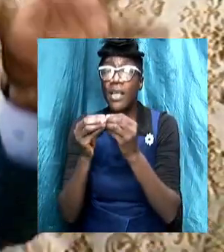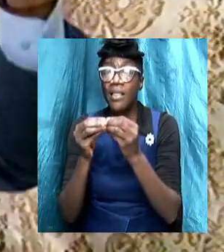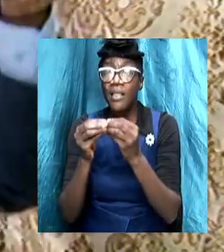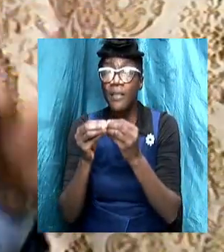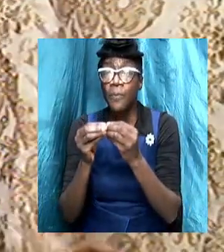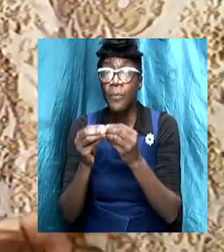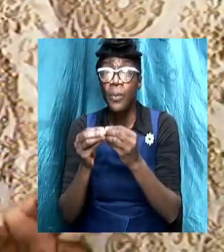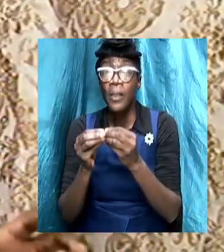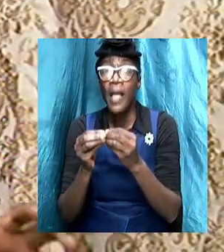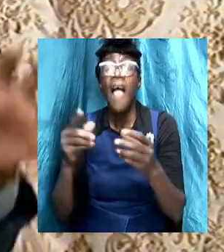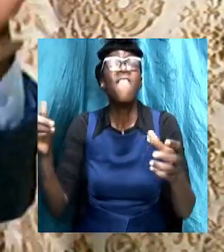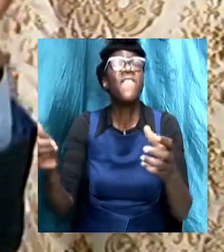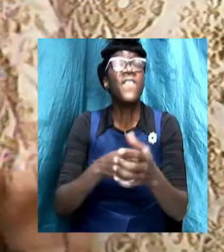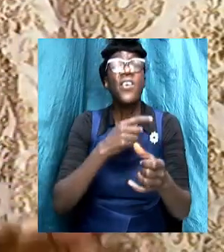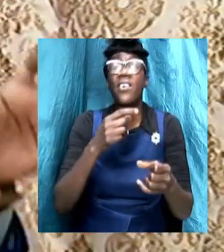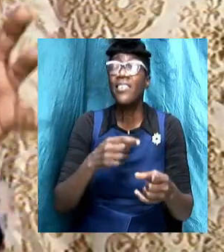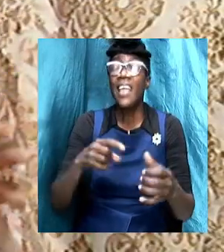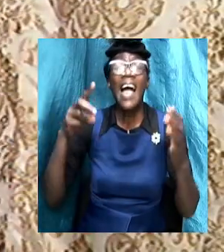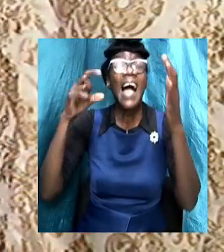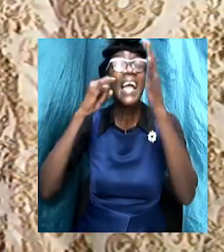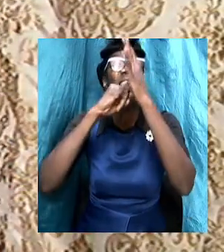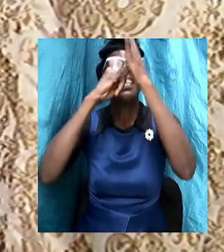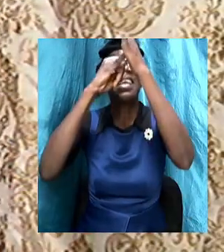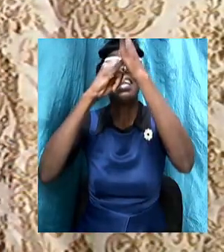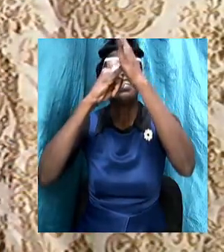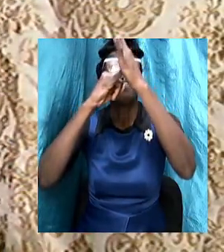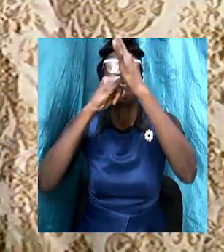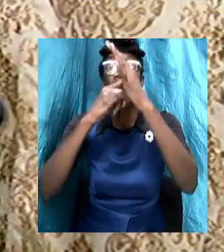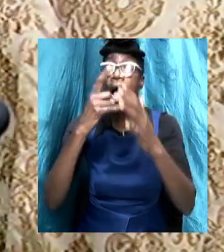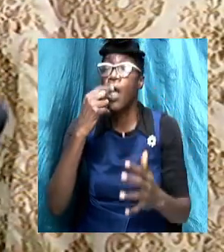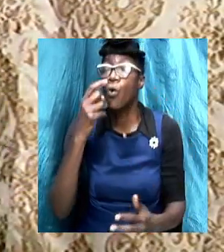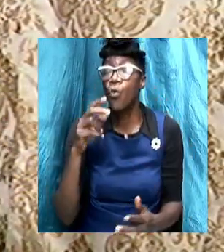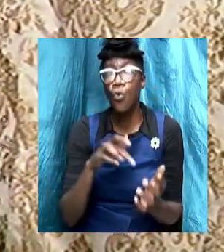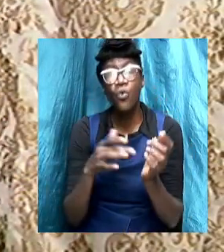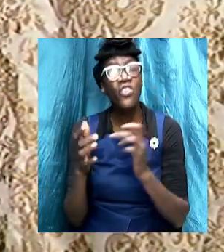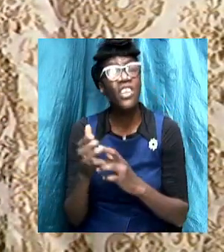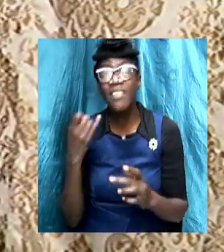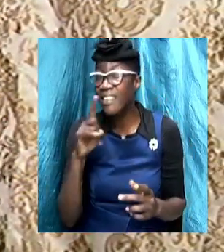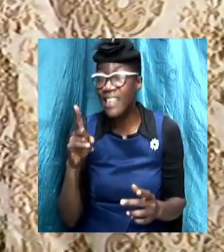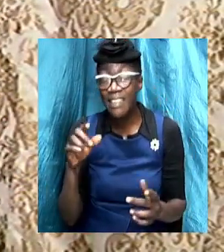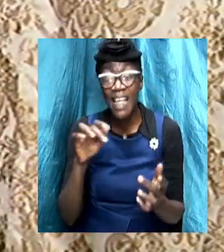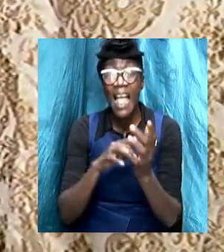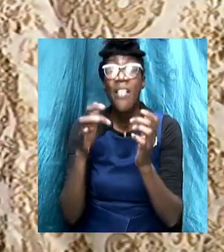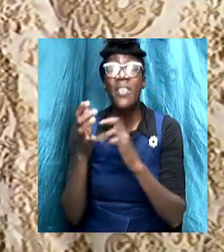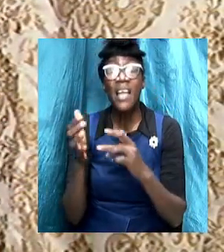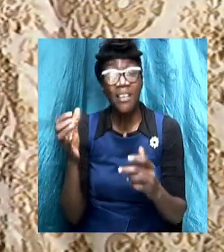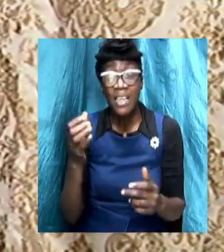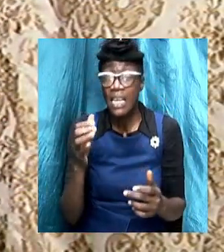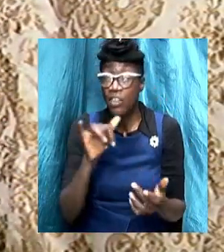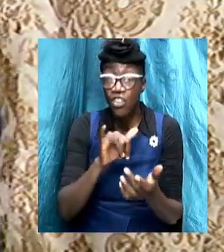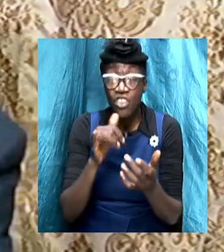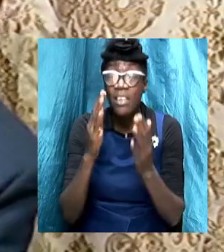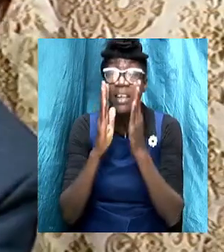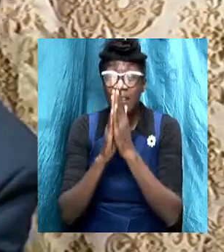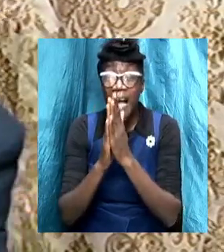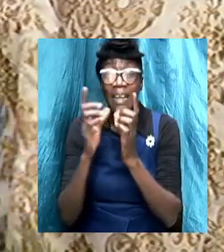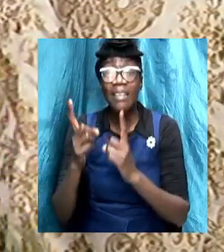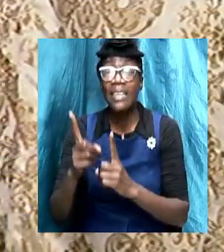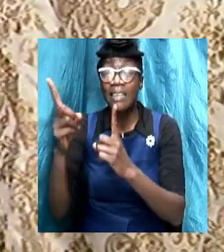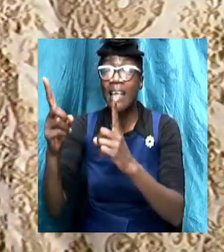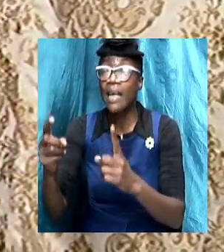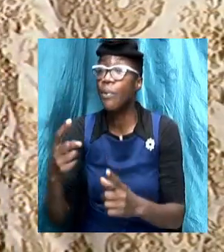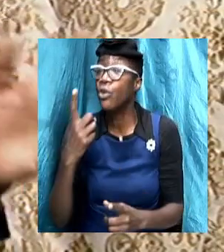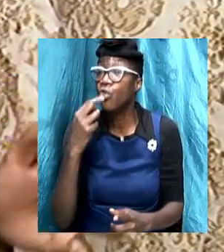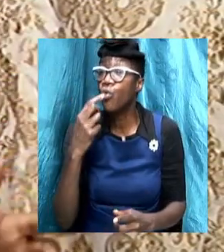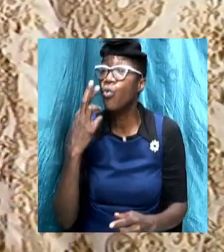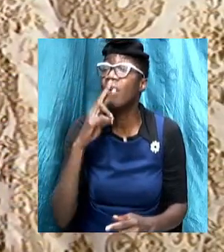first identify who Jesus is. That is why Jesus asked the disciples, whom do you say I am? He was not concerned